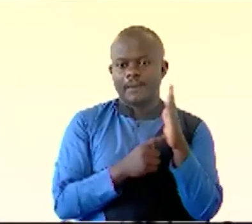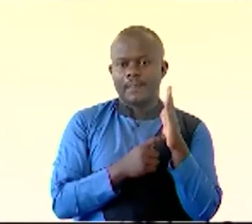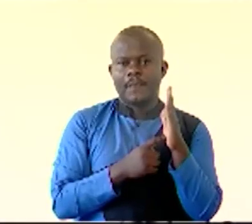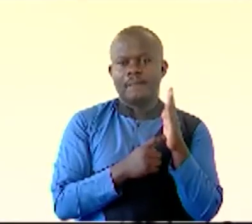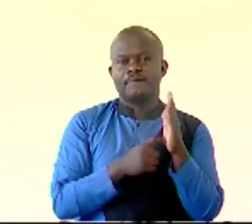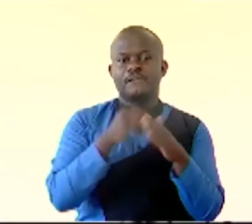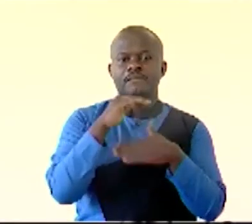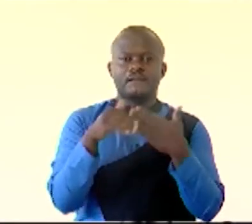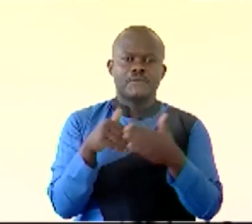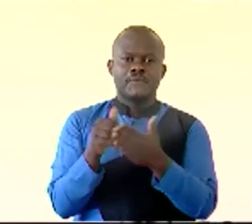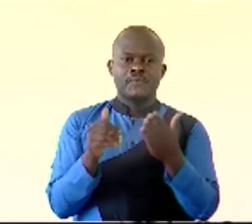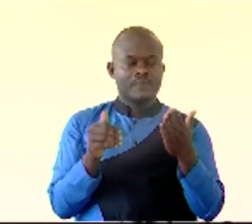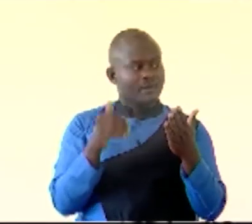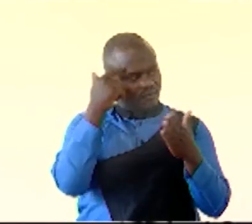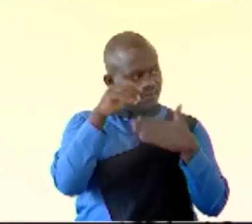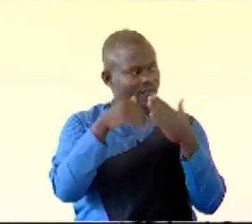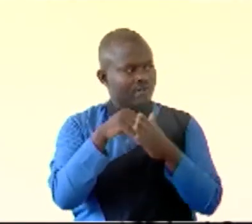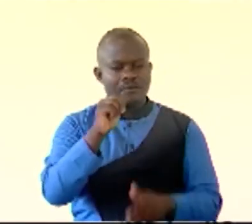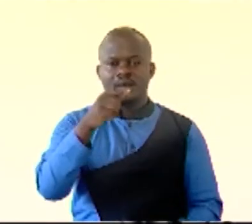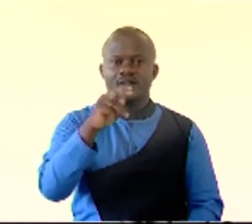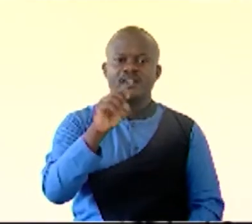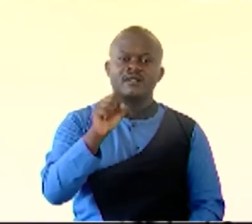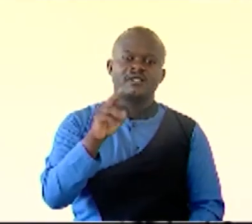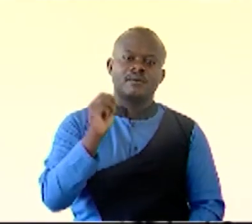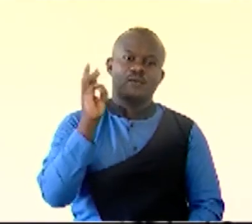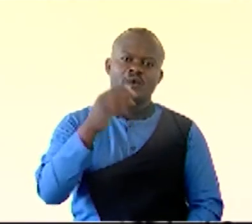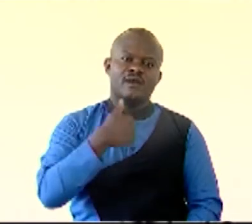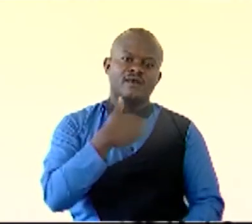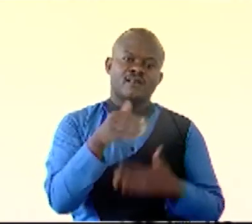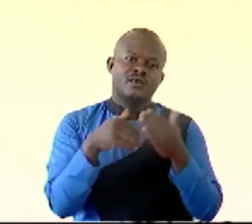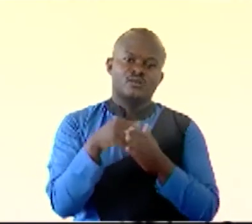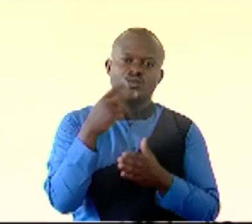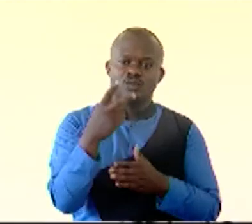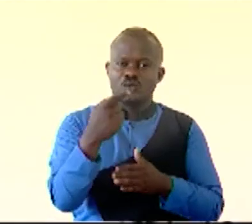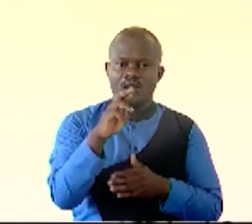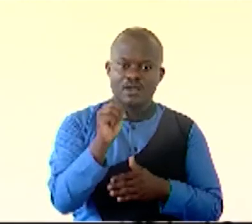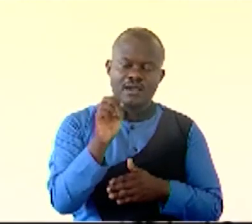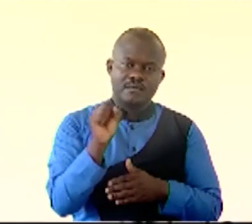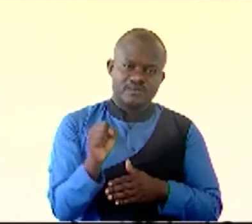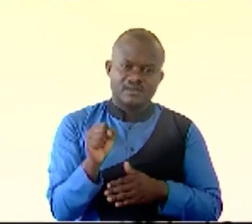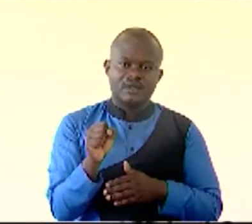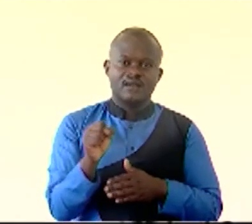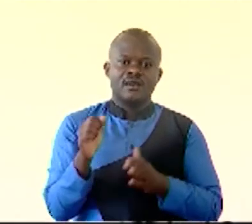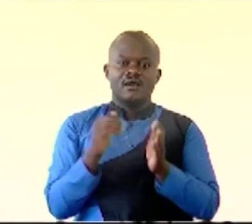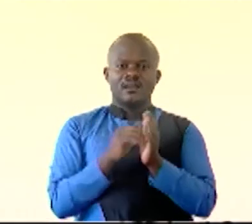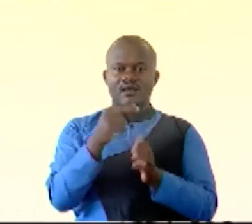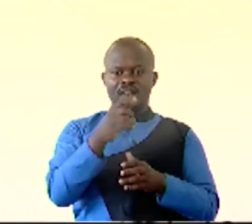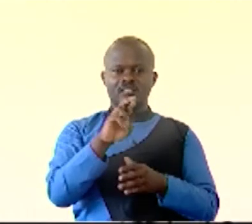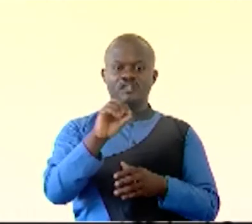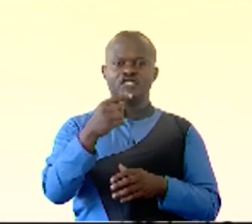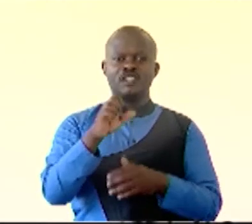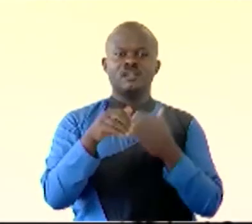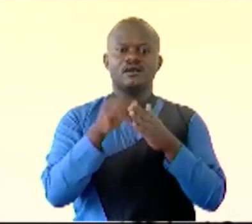formed. For magnesium, we will have 2 grams, For nitrogen dioxide, we will